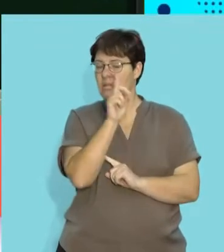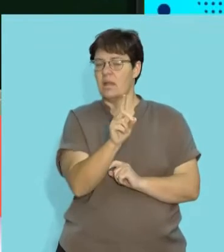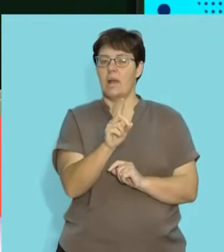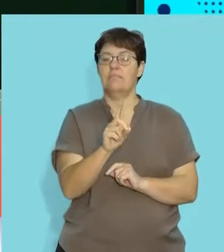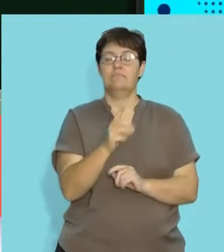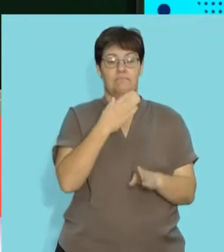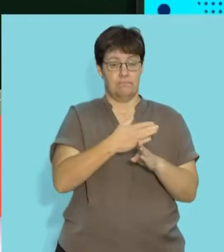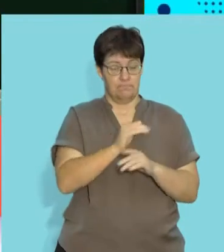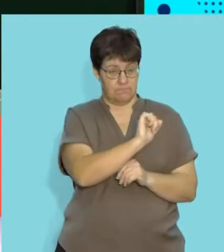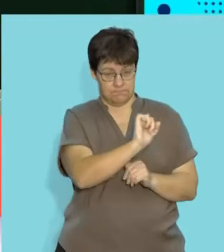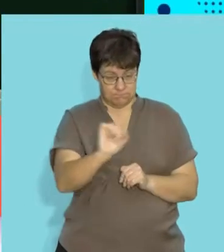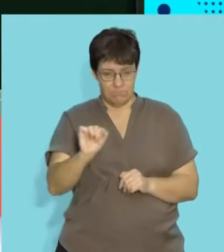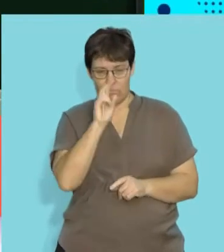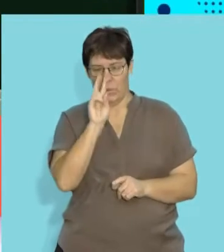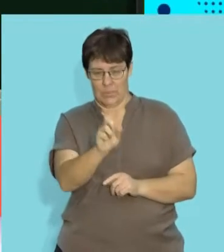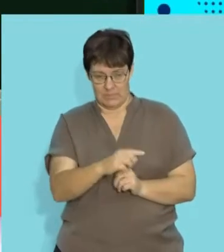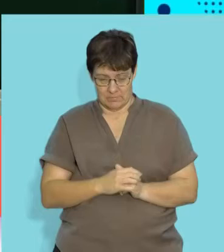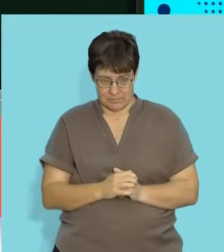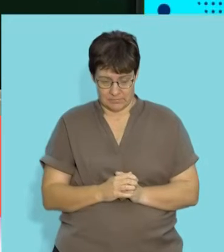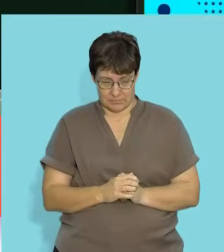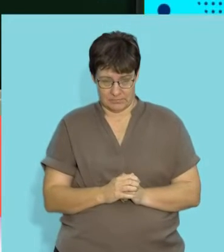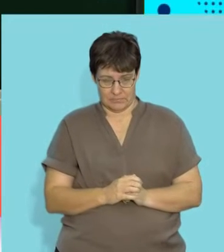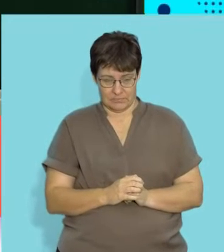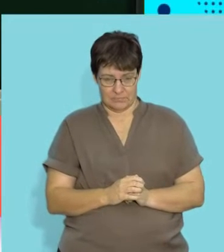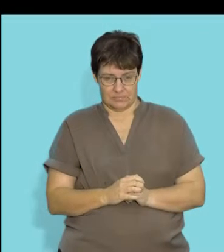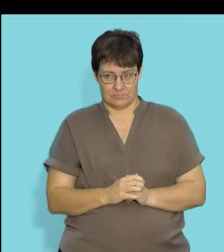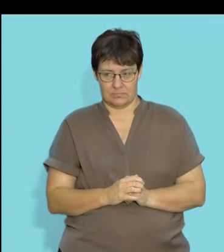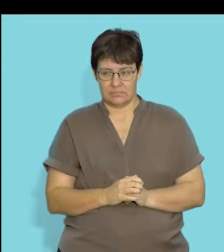has to do with functions that we are looking at.